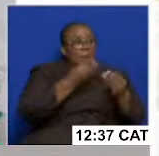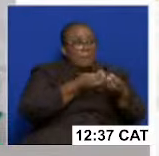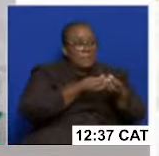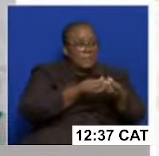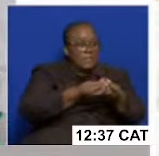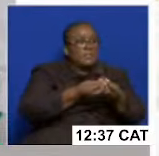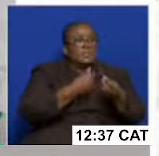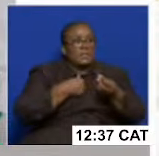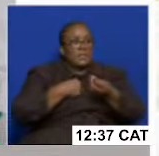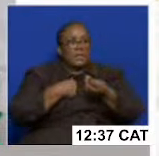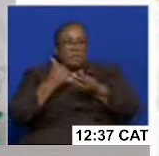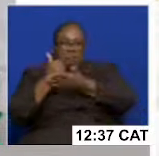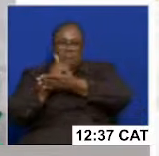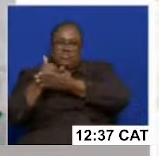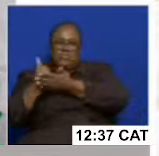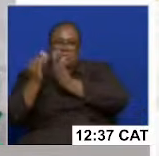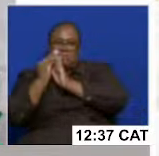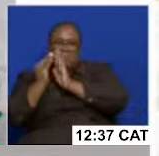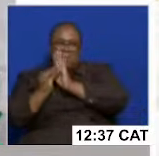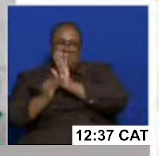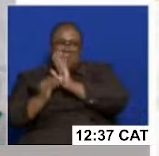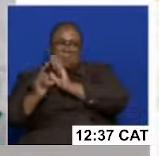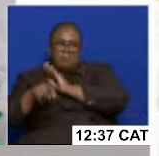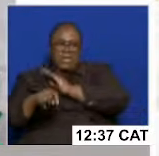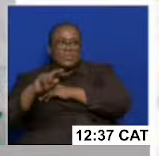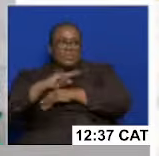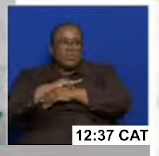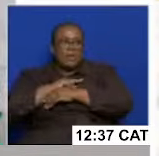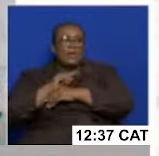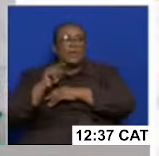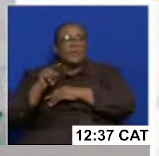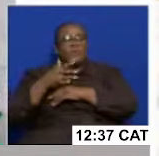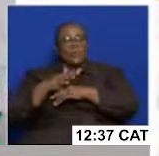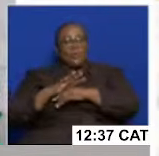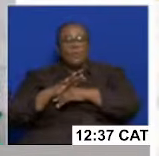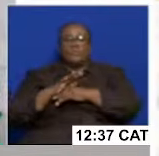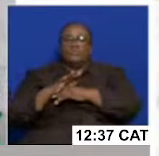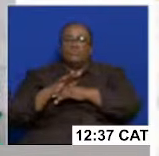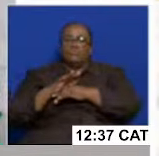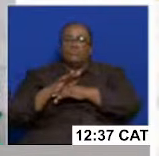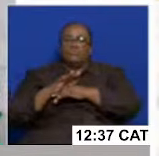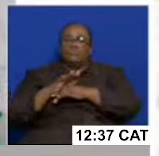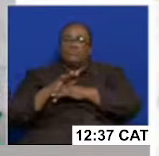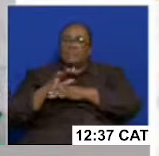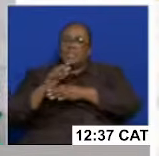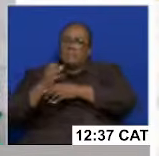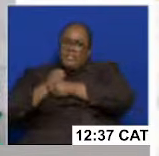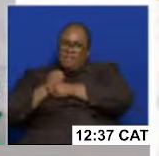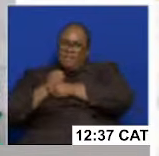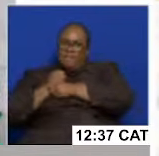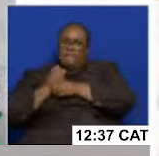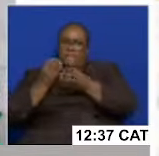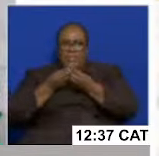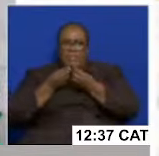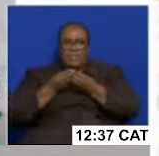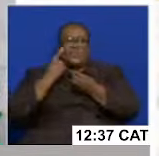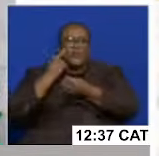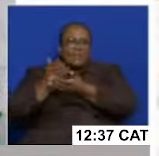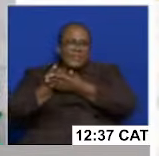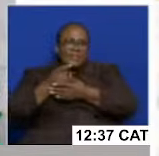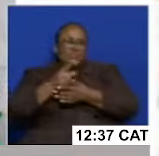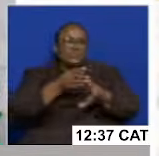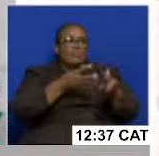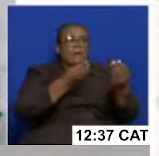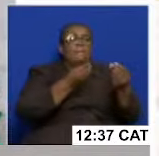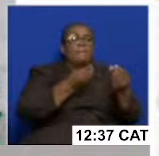secure the goods, the evidence that you've seized. So could there ever be an incident